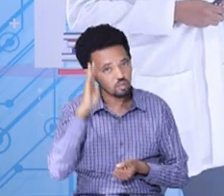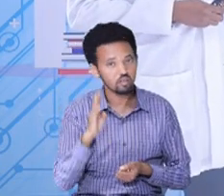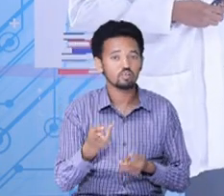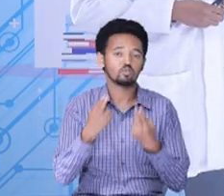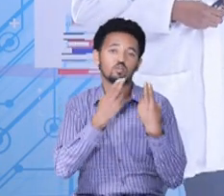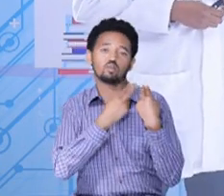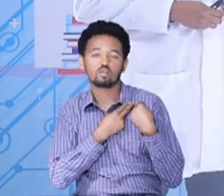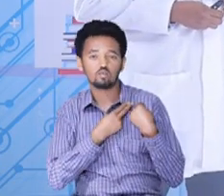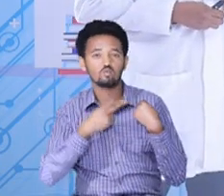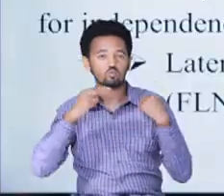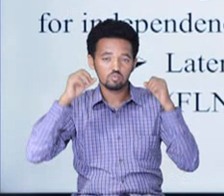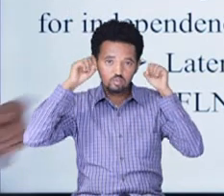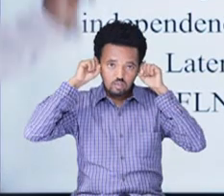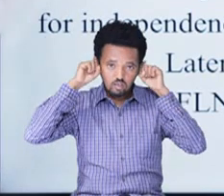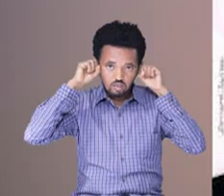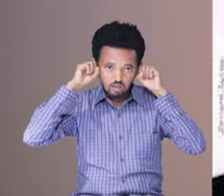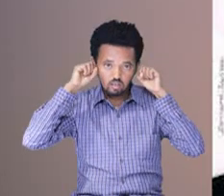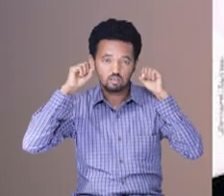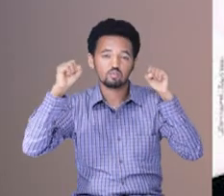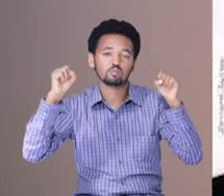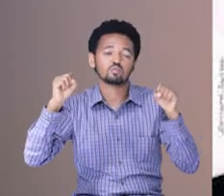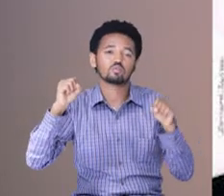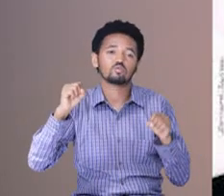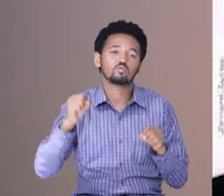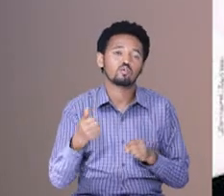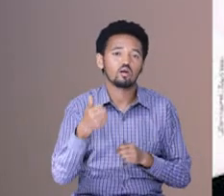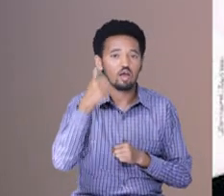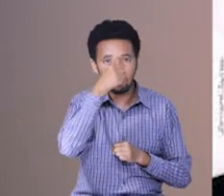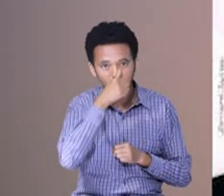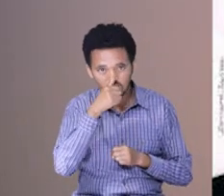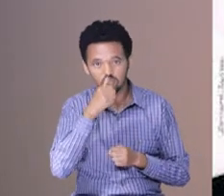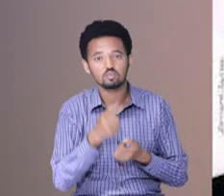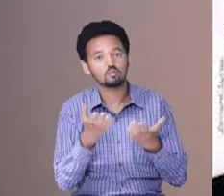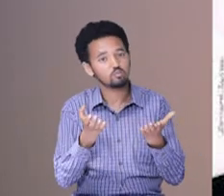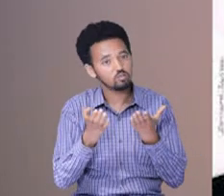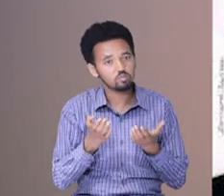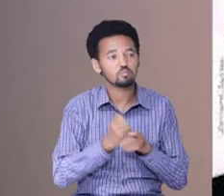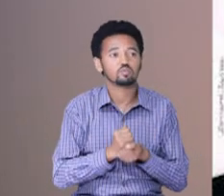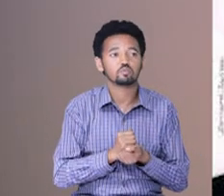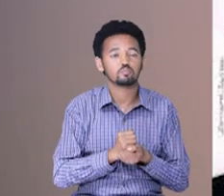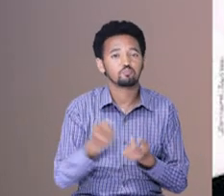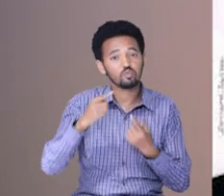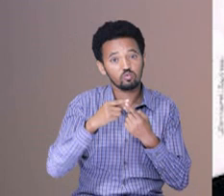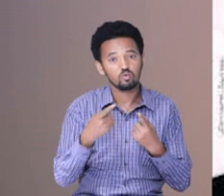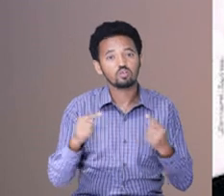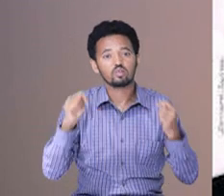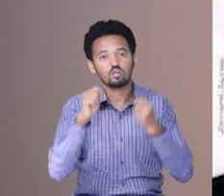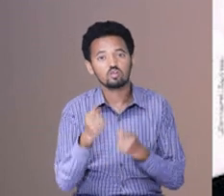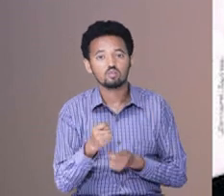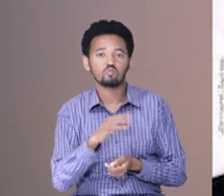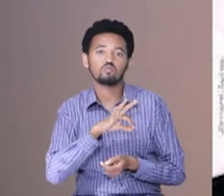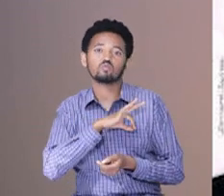of Algerian's War of Independence. Farhat Abbas, he was the leader of Algerian War of Liberation. He was trained for